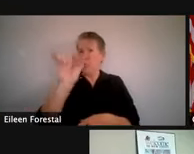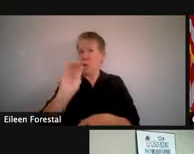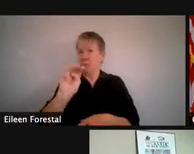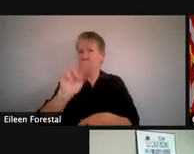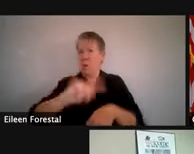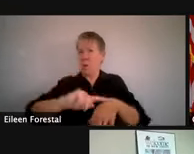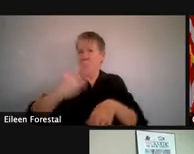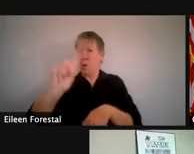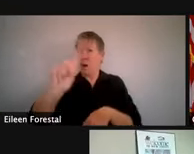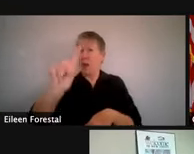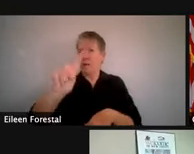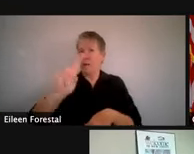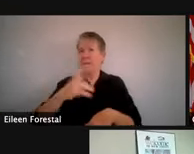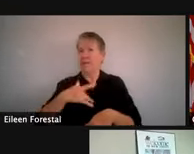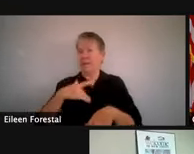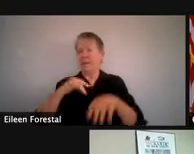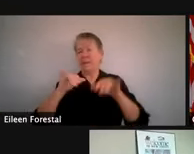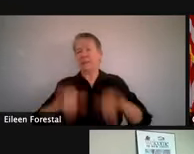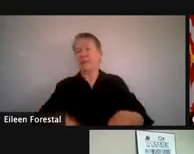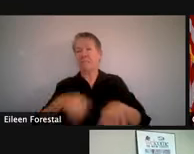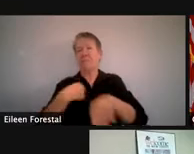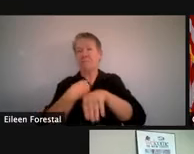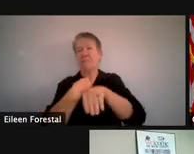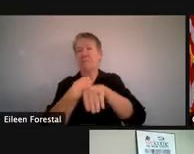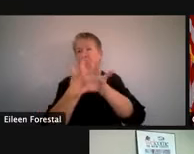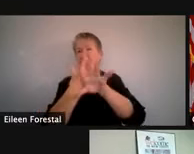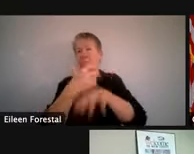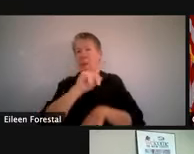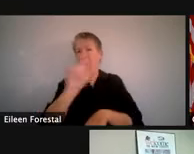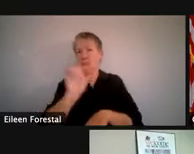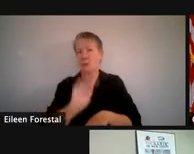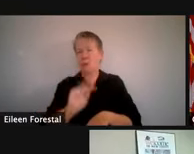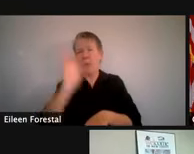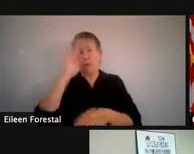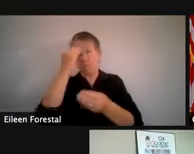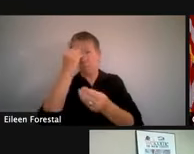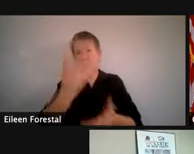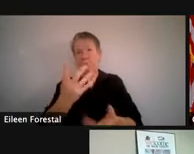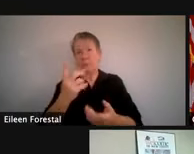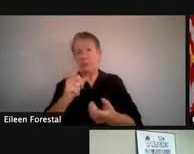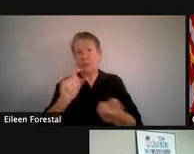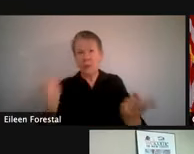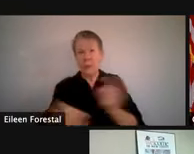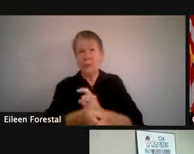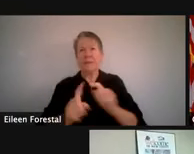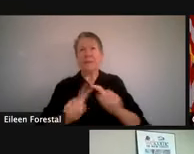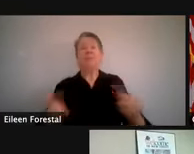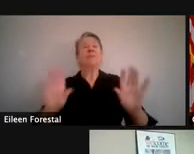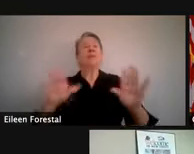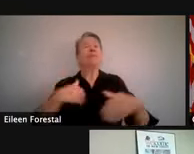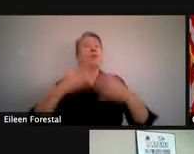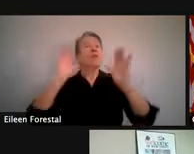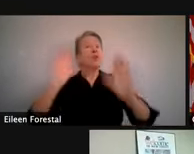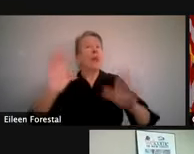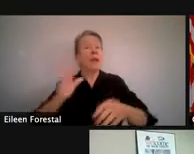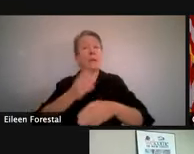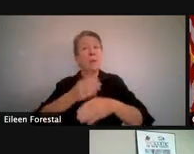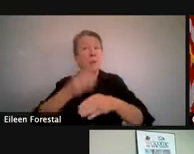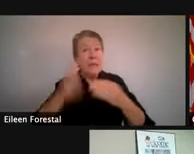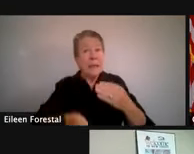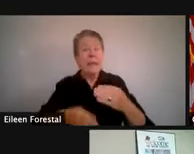format unless you hear otherwise, and wish everybody a great weekend. Please stay safe with this weather, and